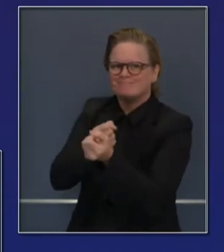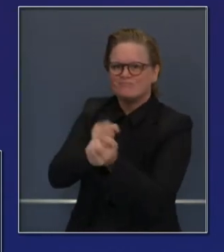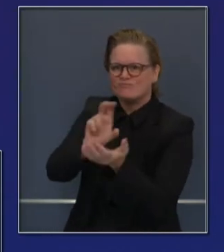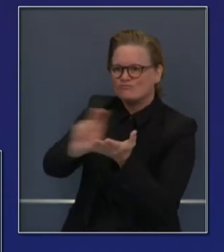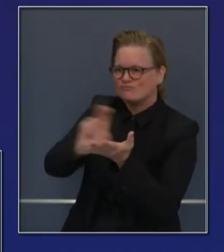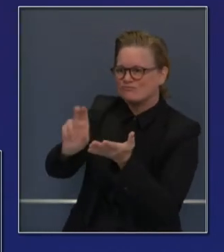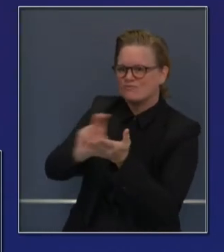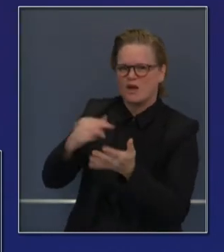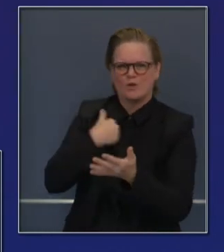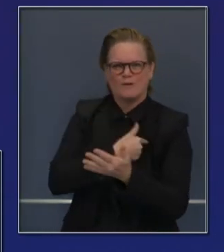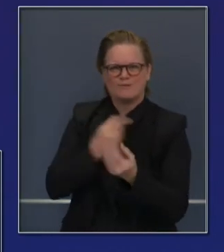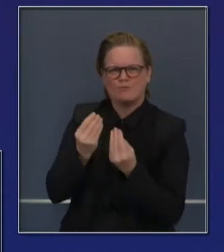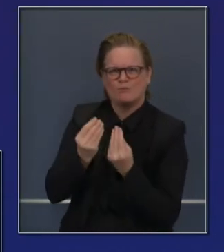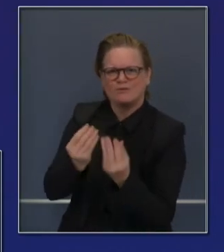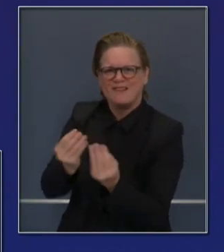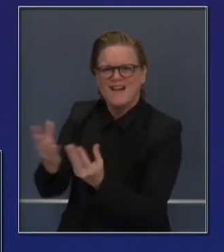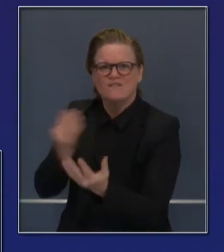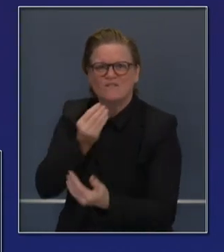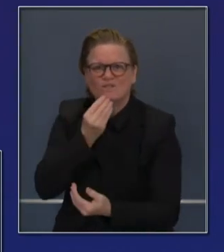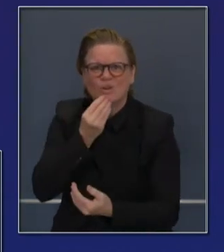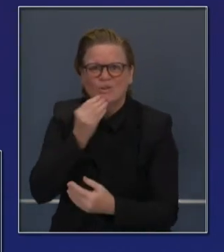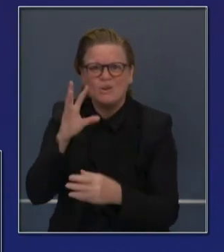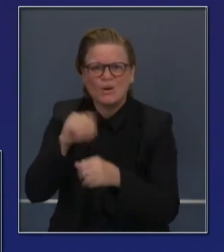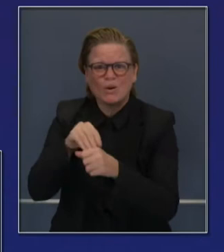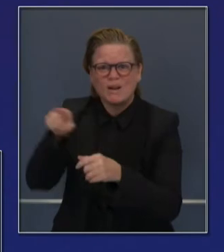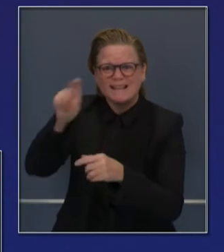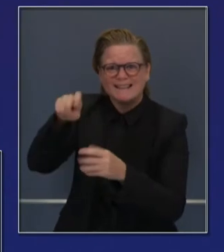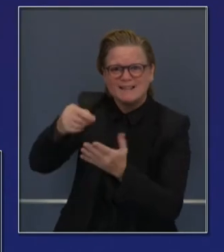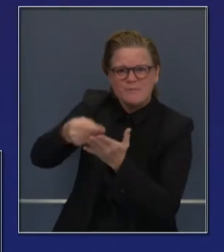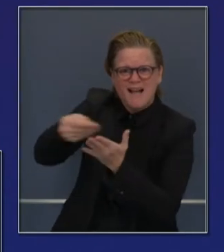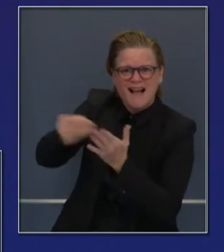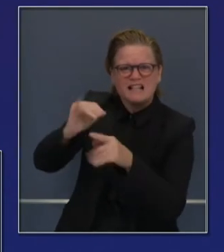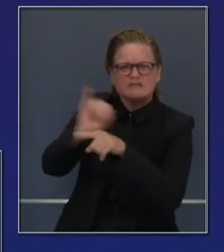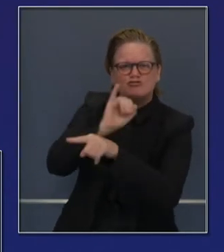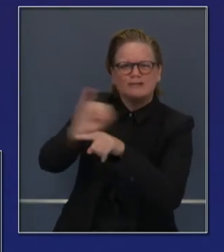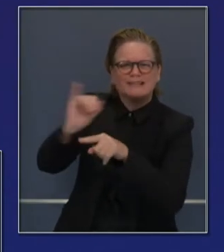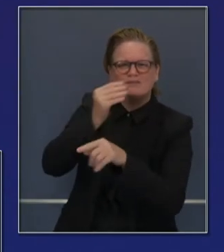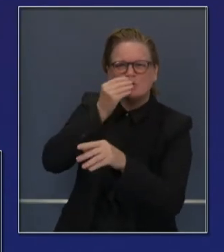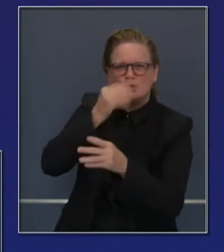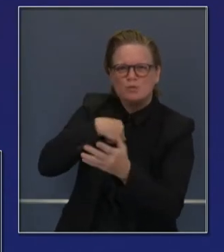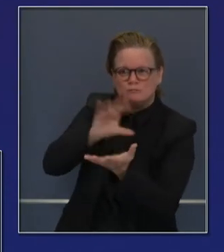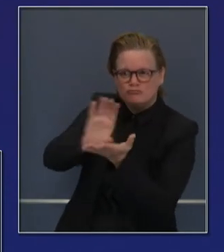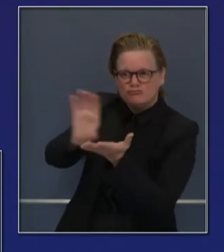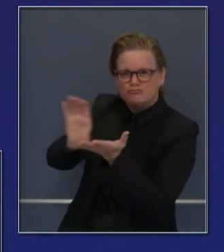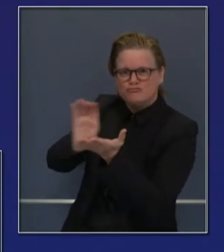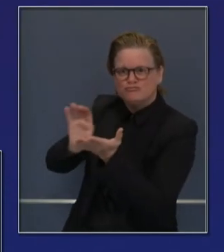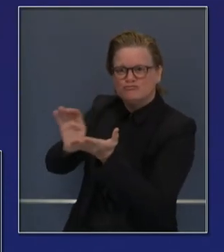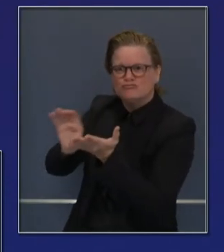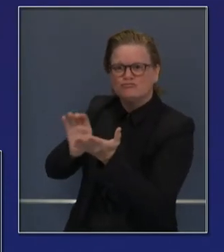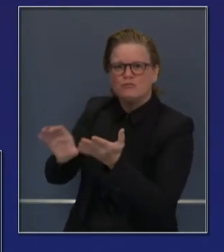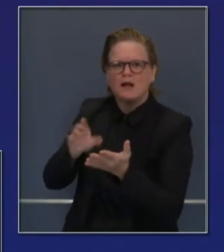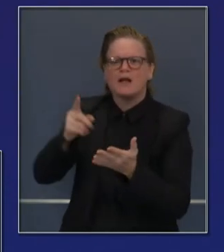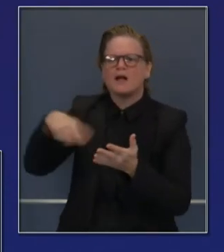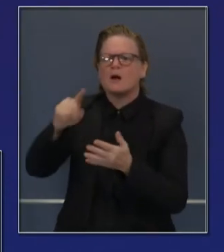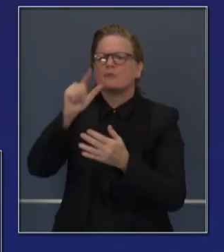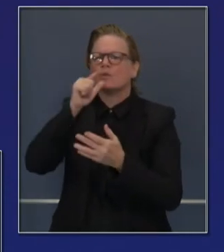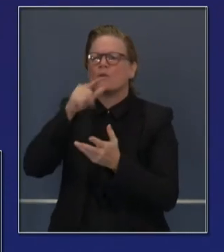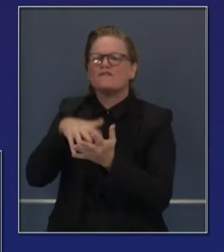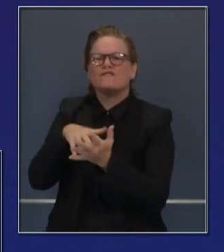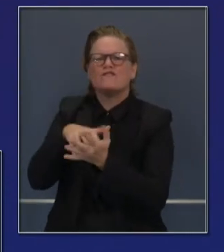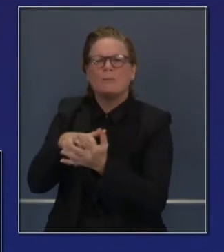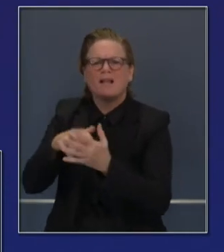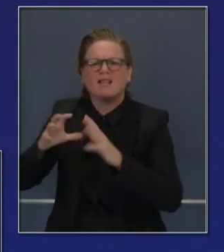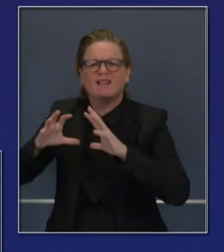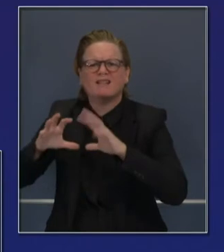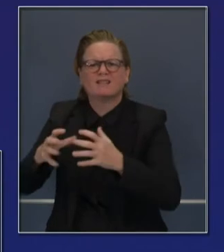at capacity. We want to create a competitive and creative program that allows people to serve the most vulnerable that are in need, 3 hot meals